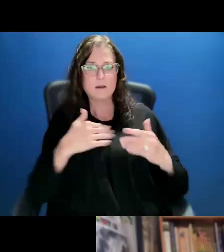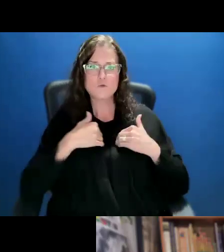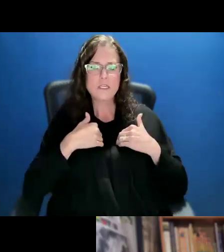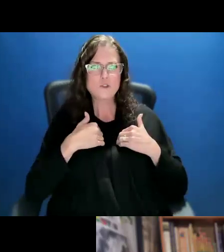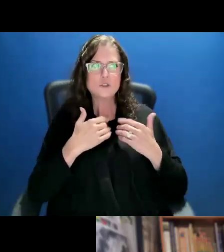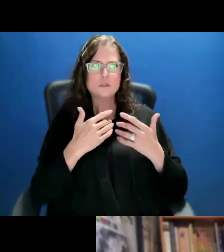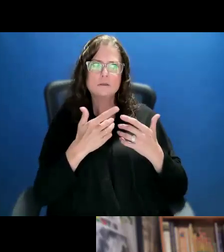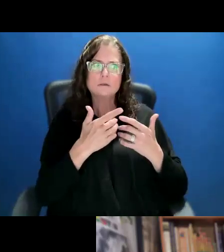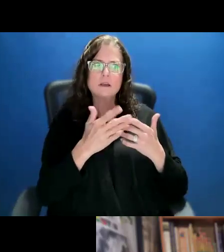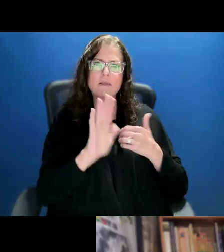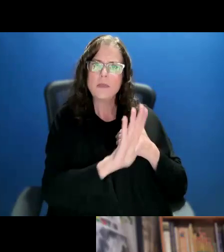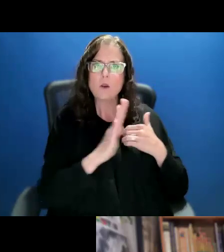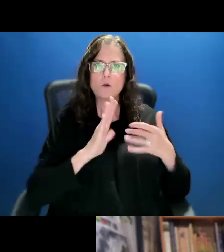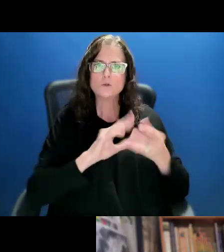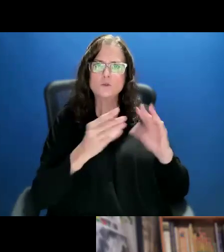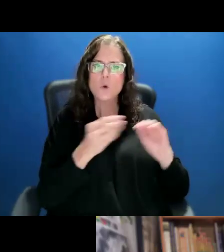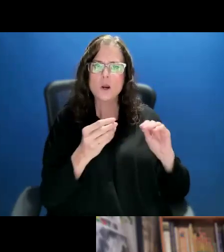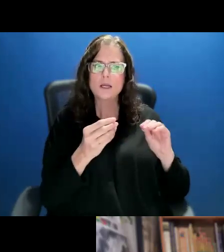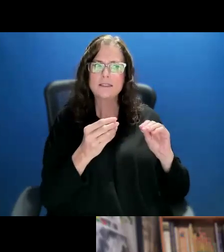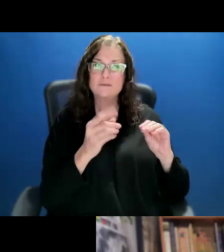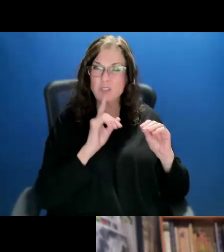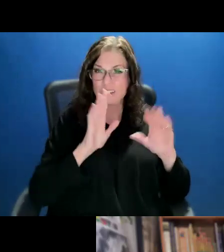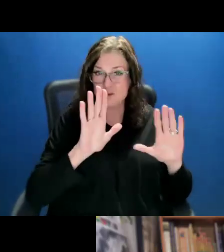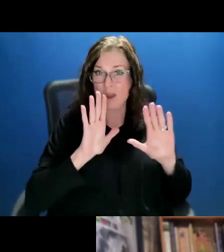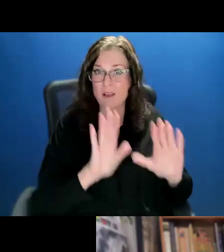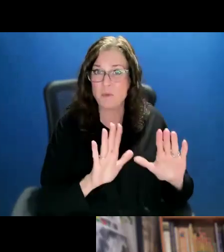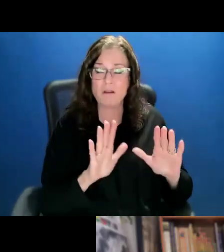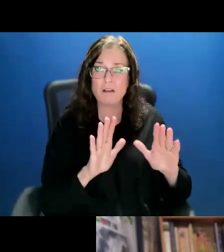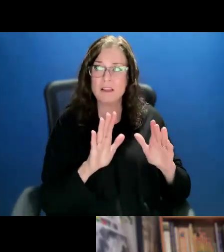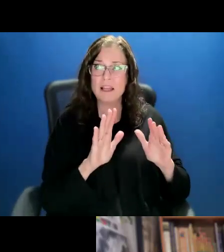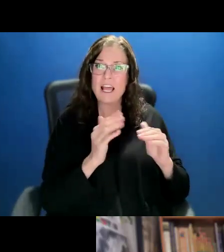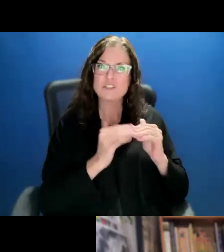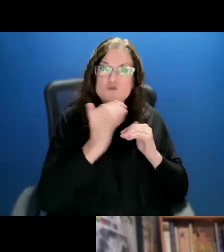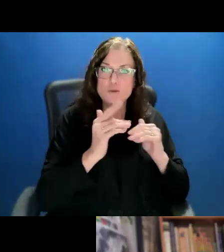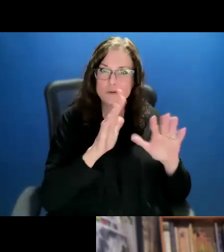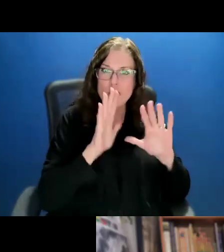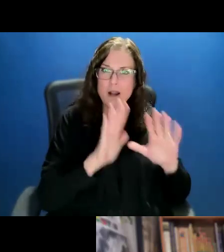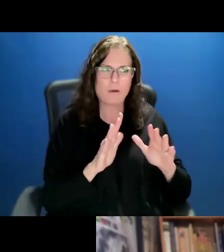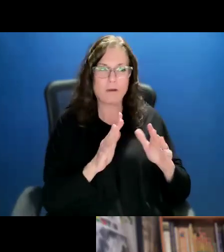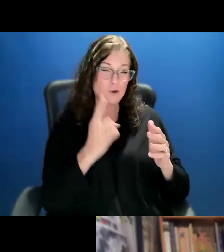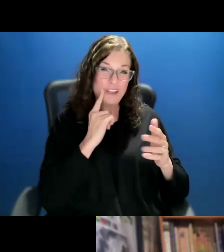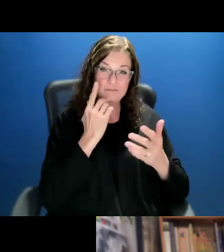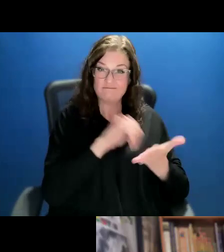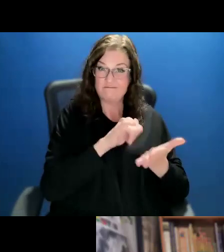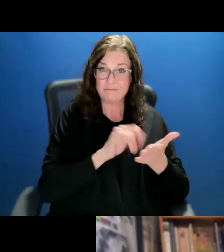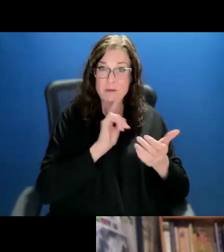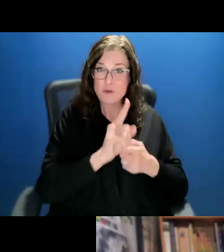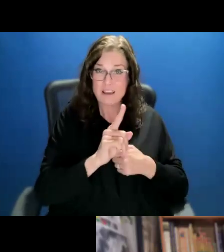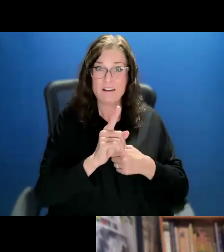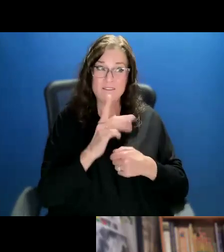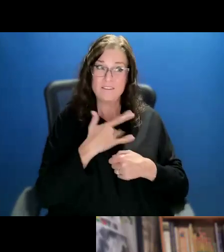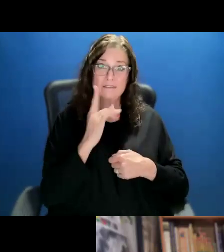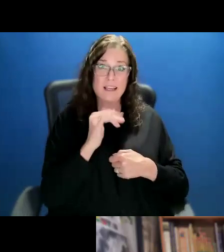has a story that feels almost too incredible, too unlikely to be real. It feels like it must be